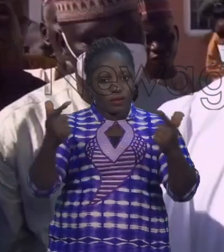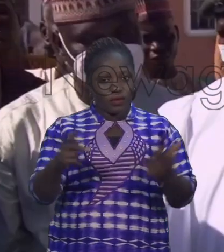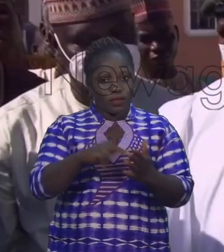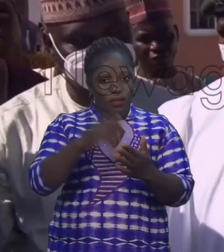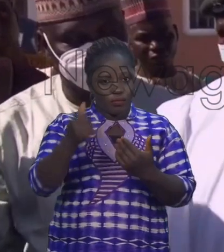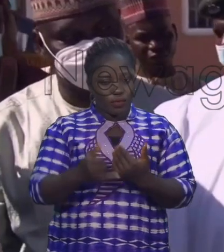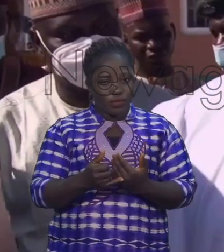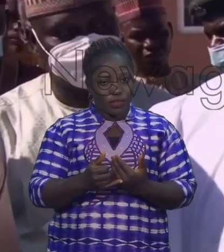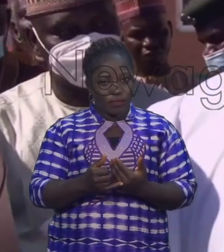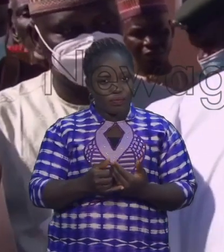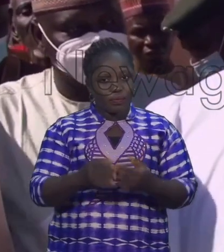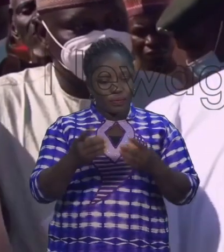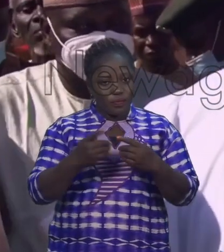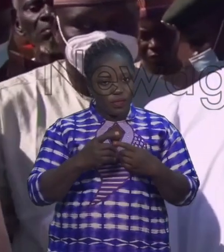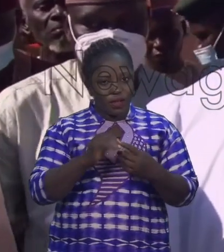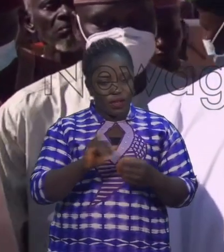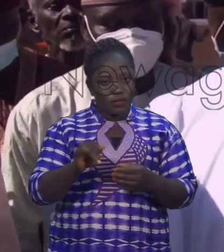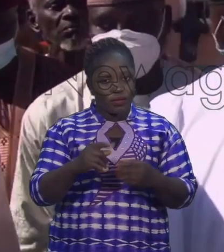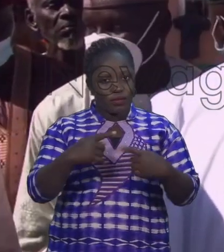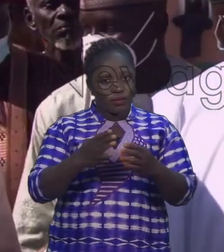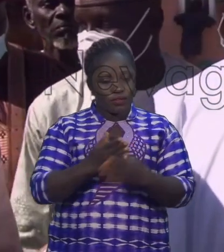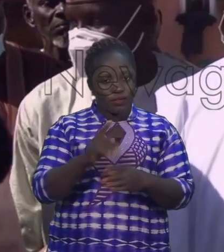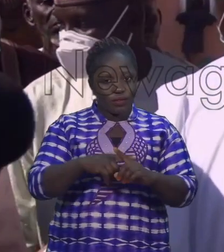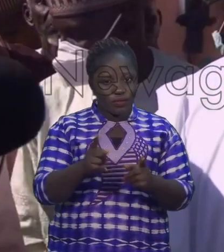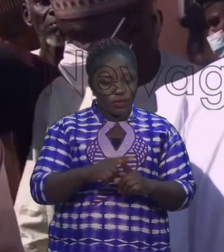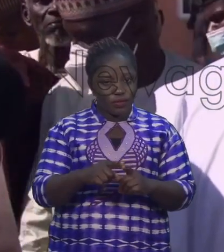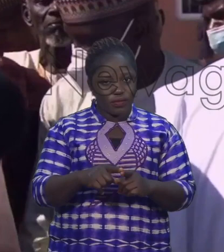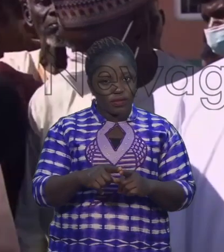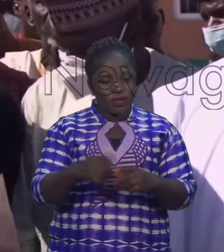project. Having gone through the various